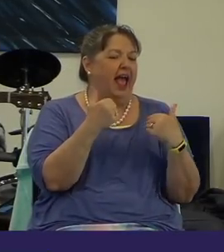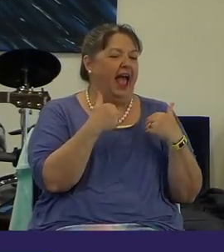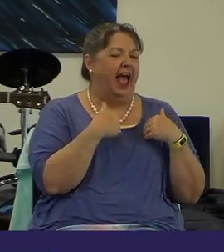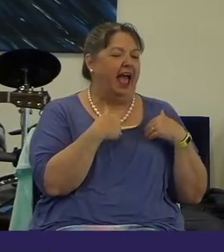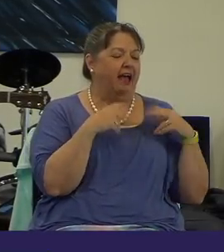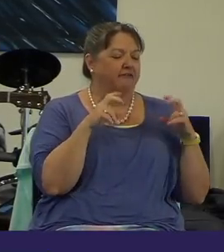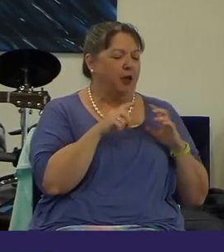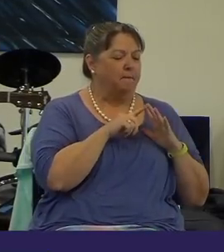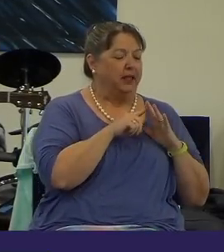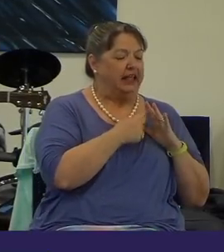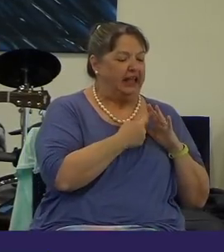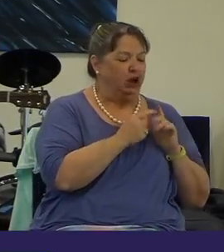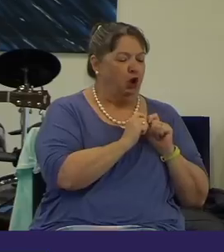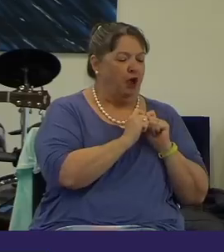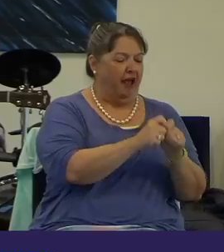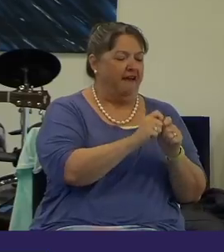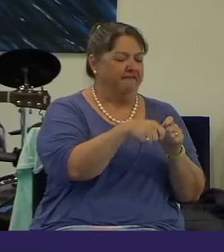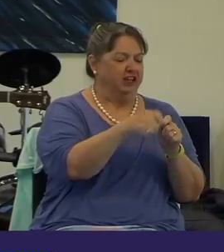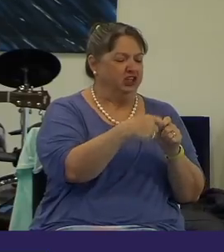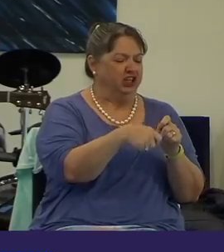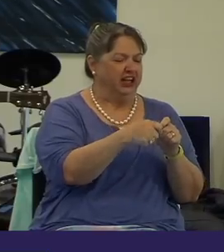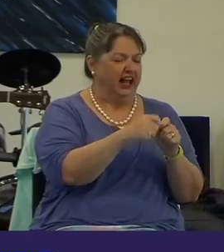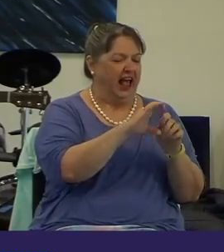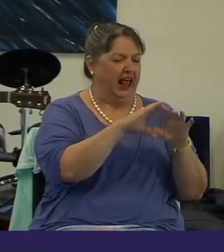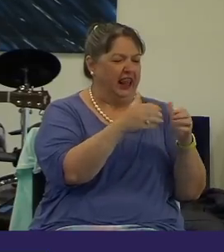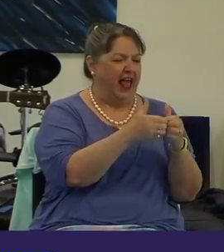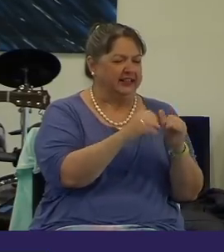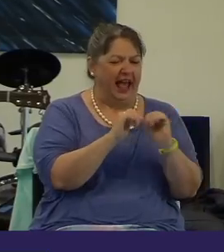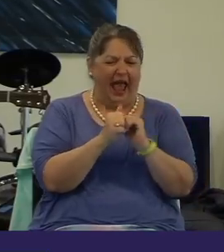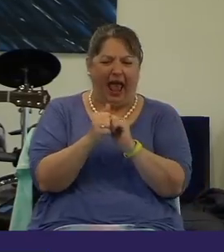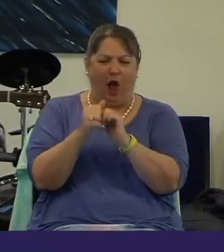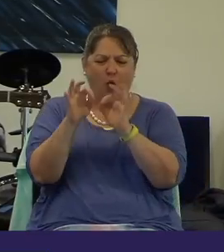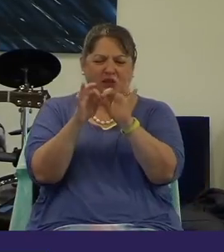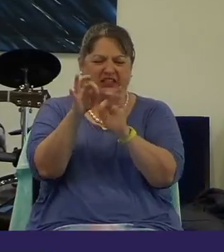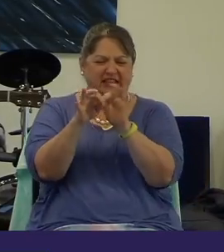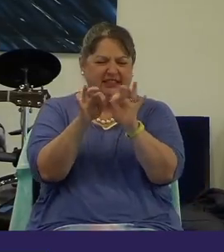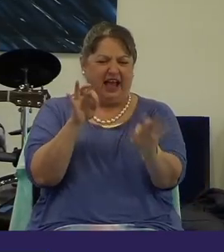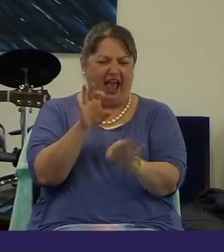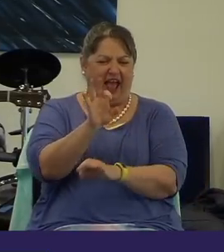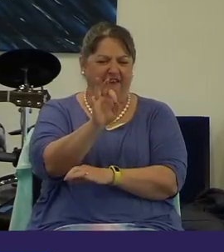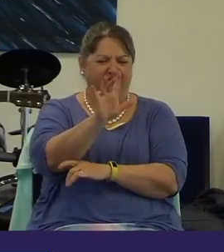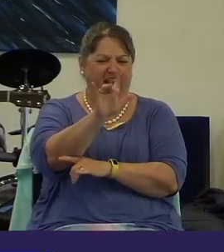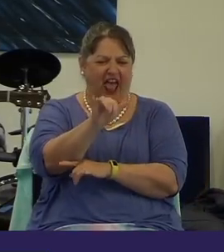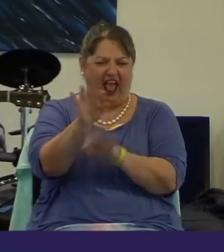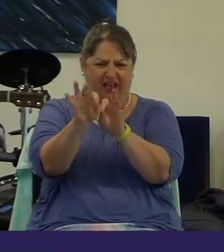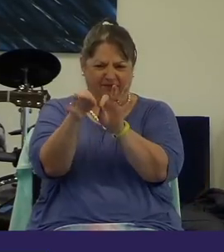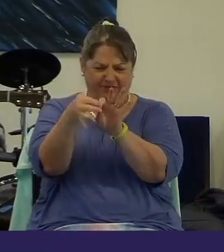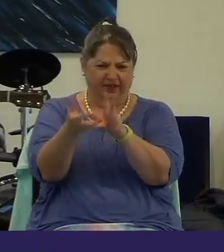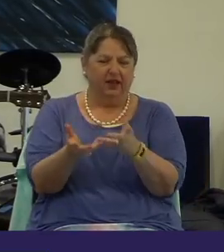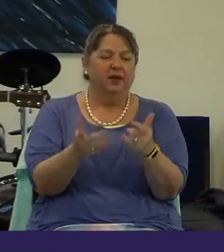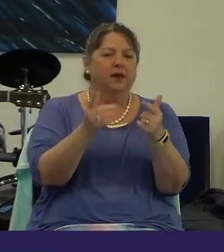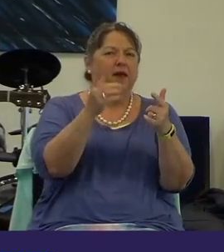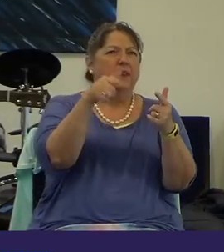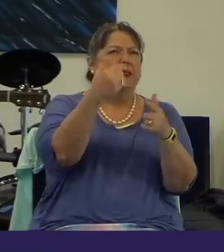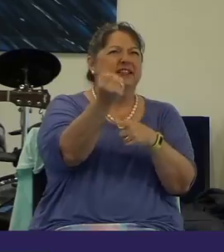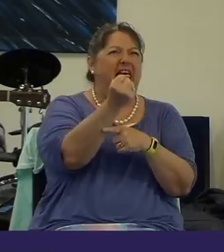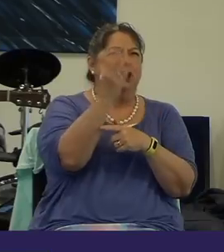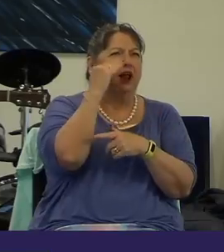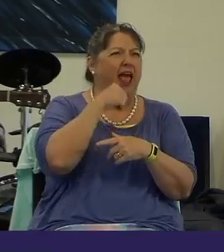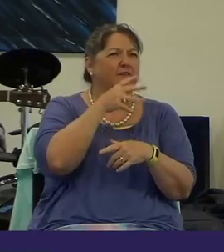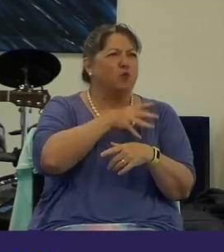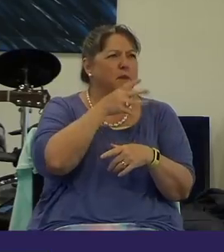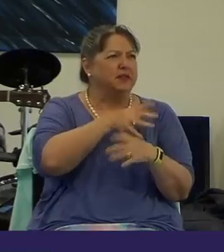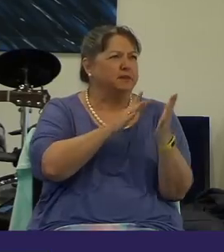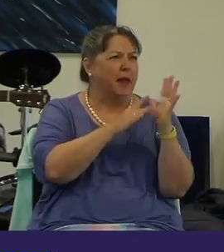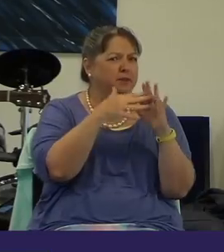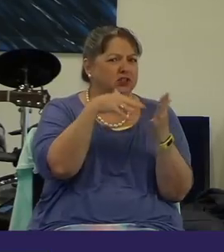tying and fishing class. Saturday, we've got the women's monthly Bible study. We've got next Sunday is